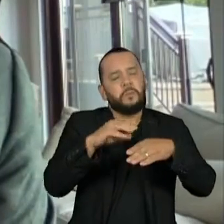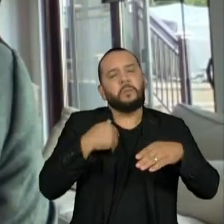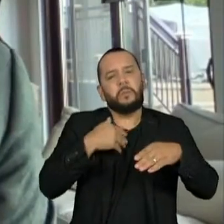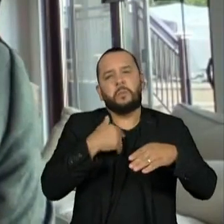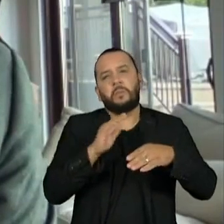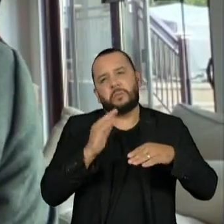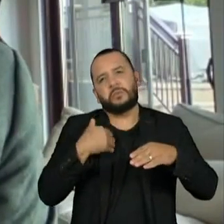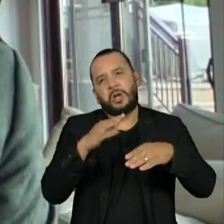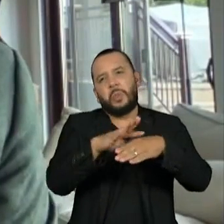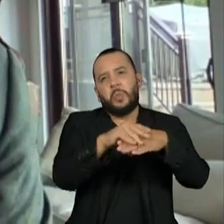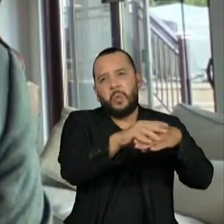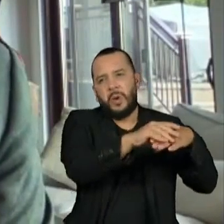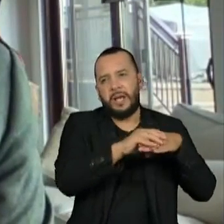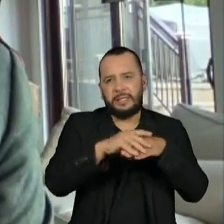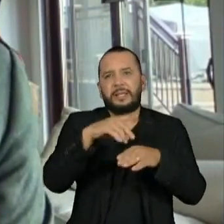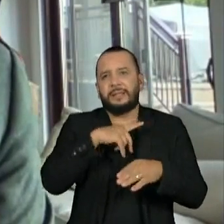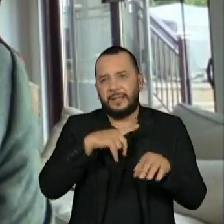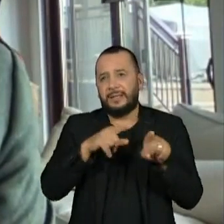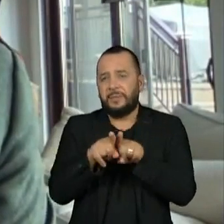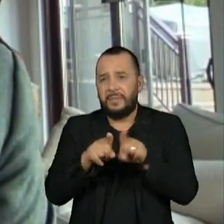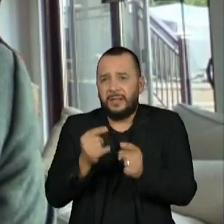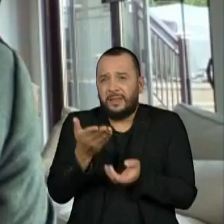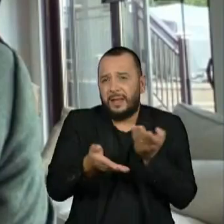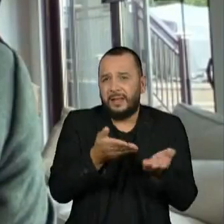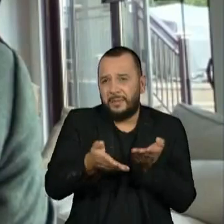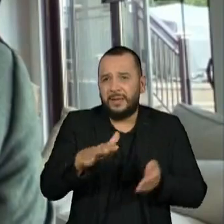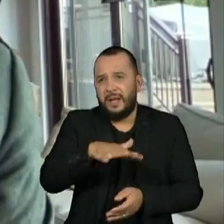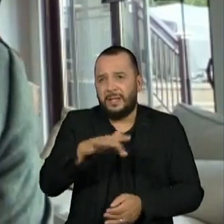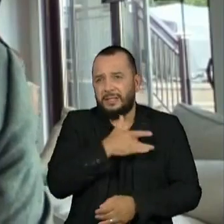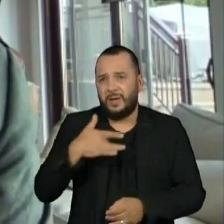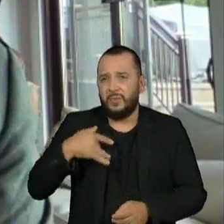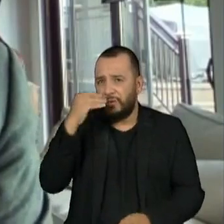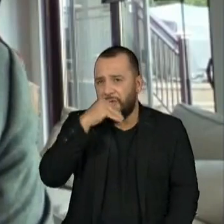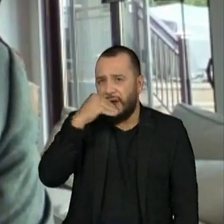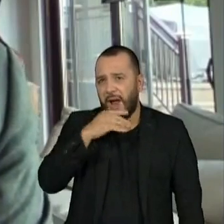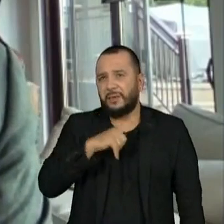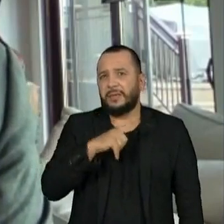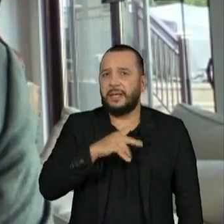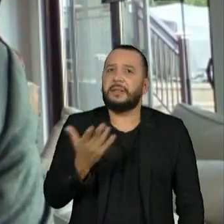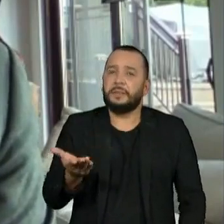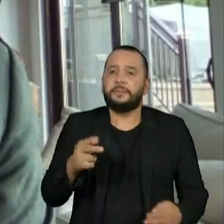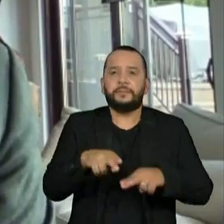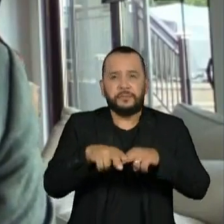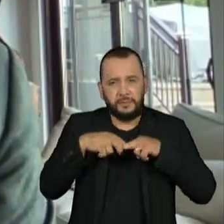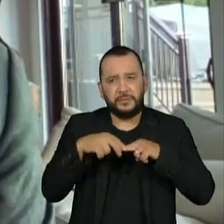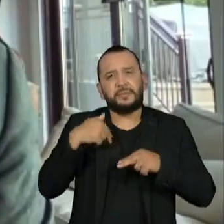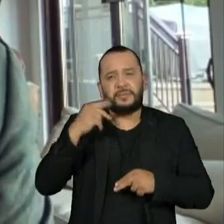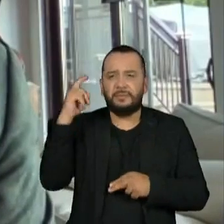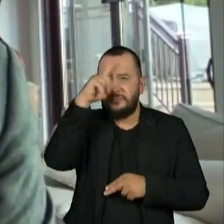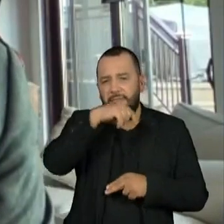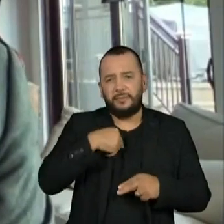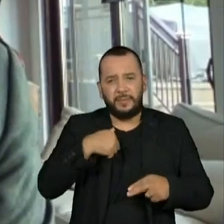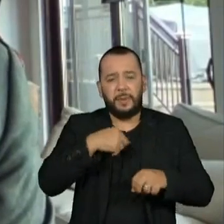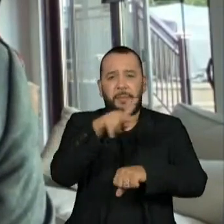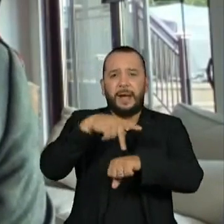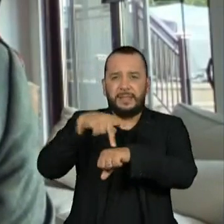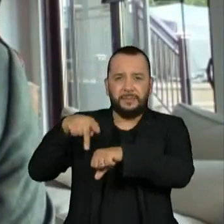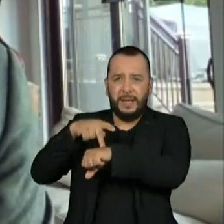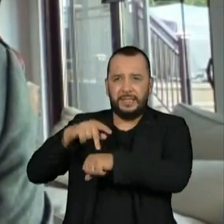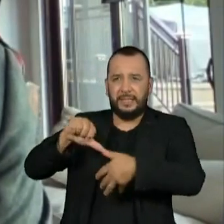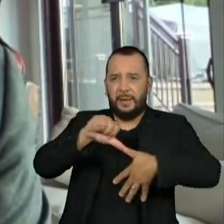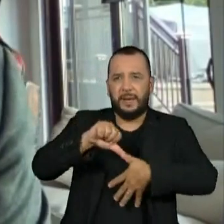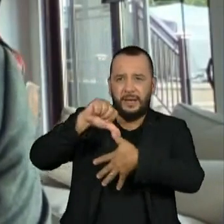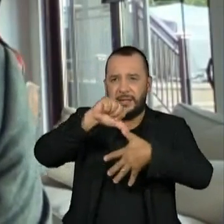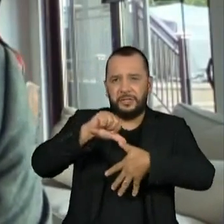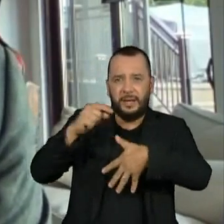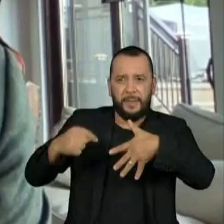has a relatively weak public health service. And therefore, it was very difficult for all Latin American countries